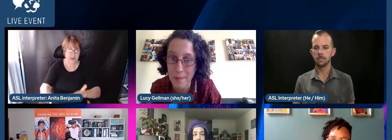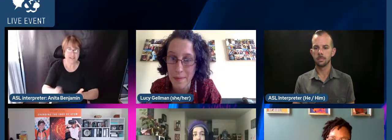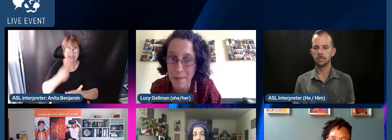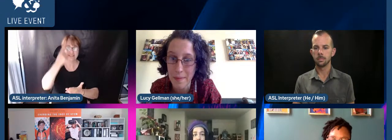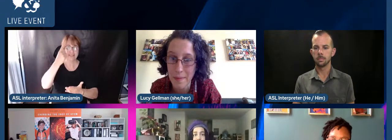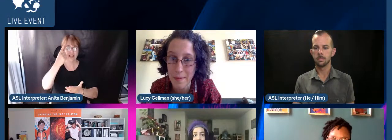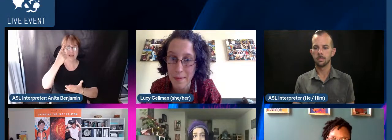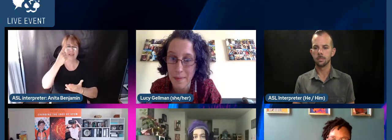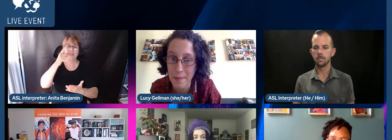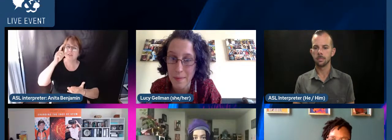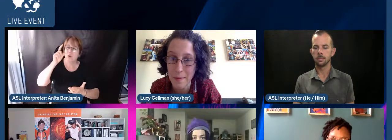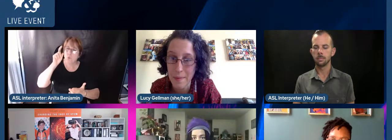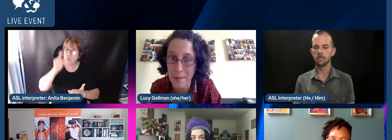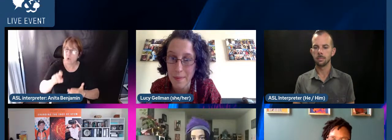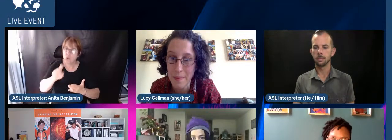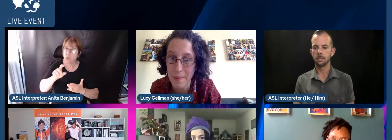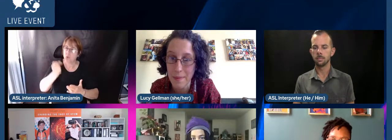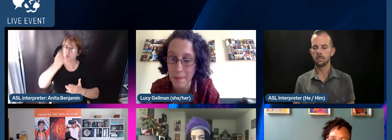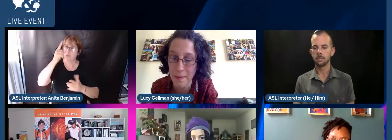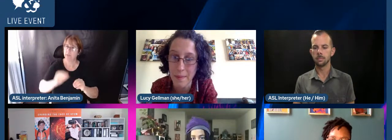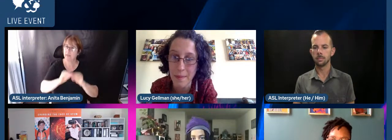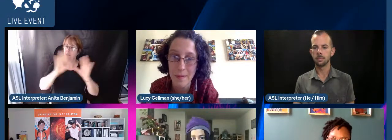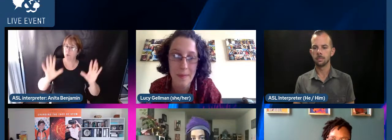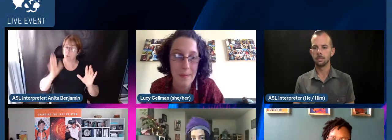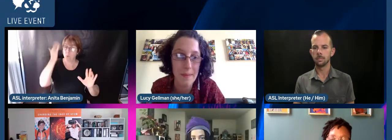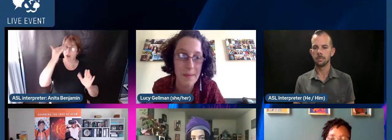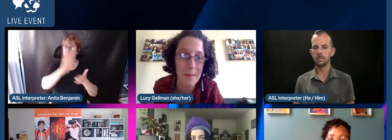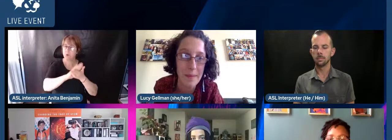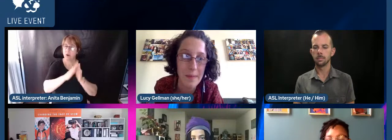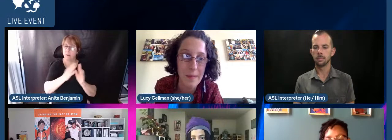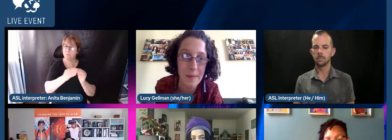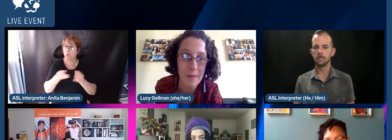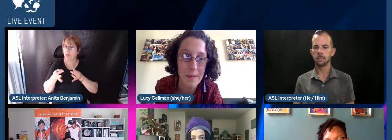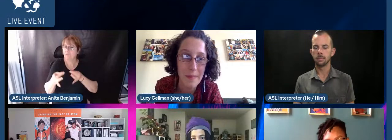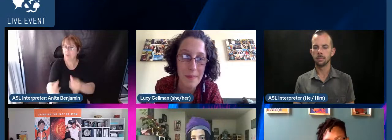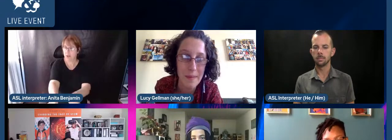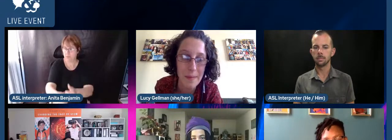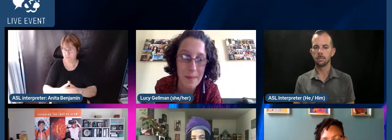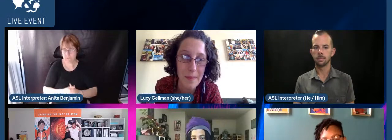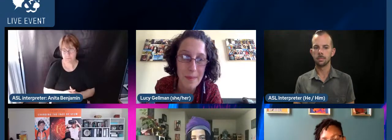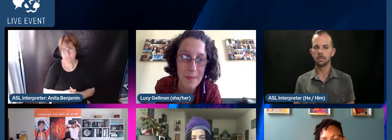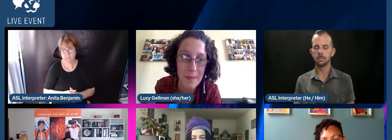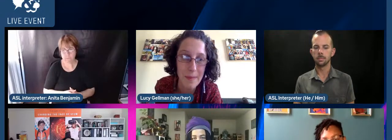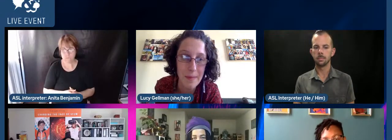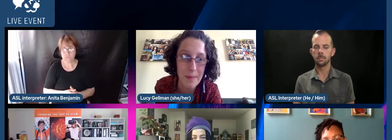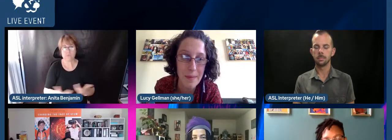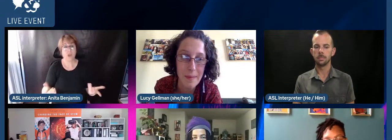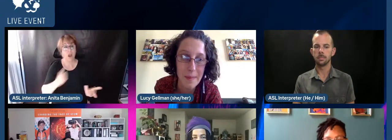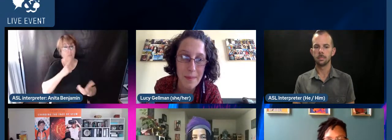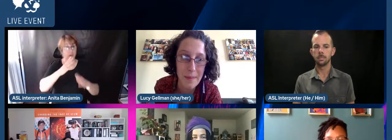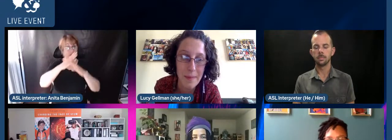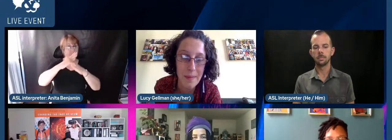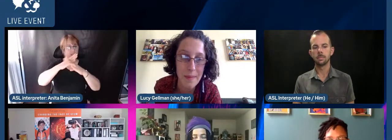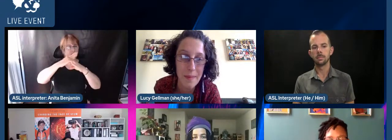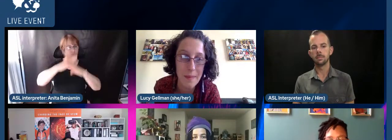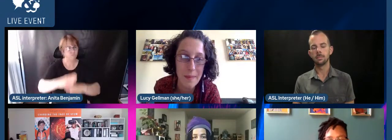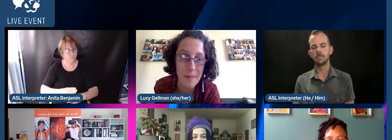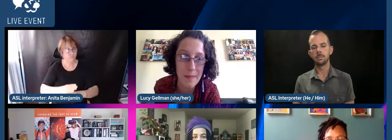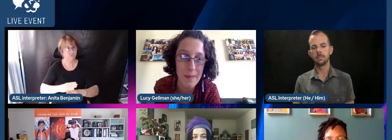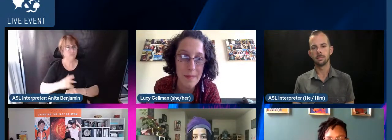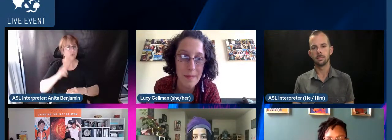know so that you are more effective. If I can lower your defense mechanism or